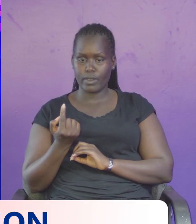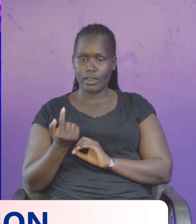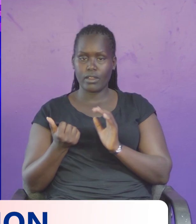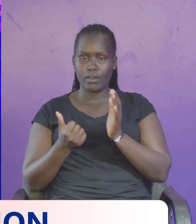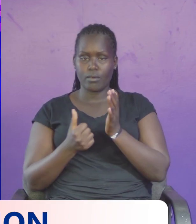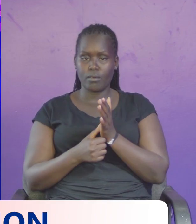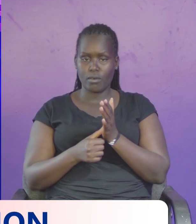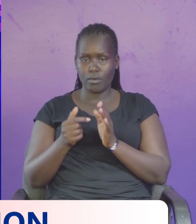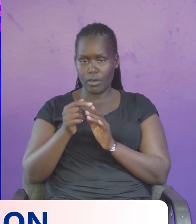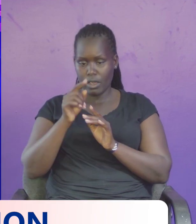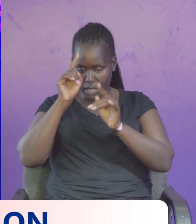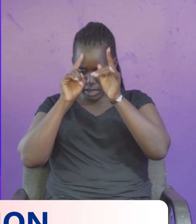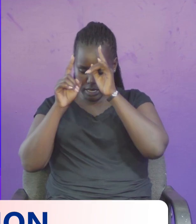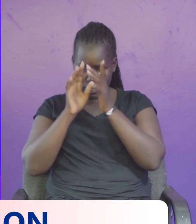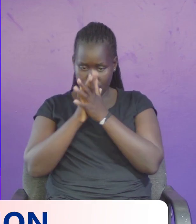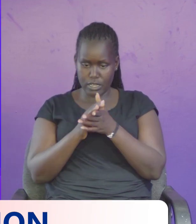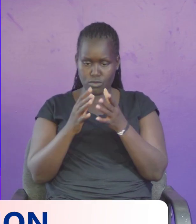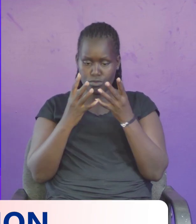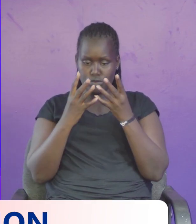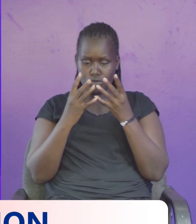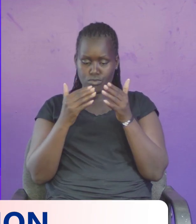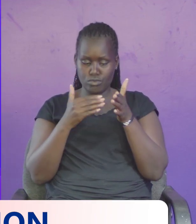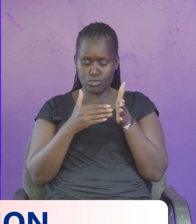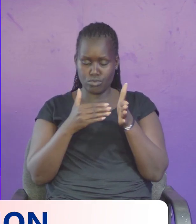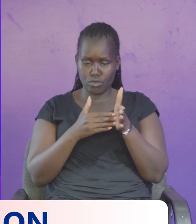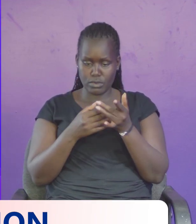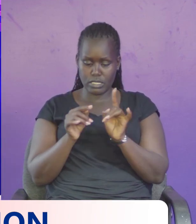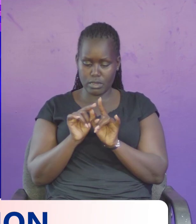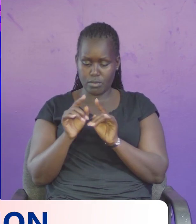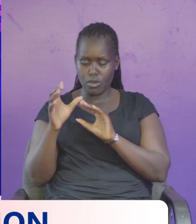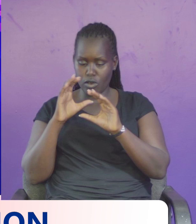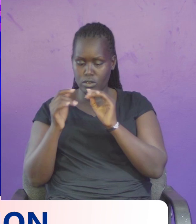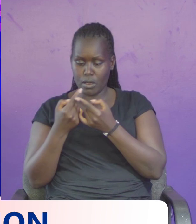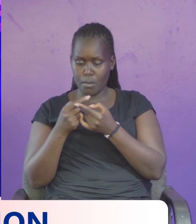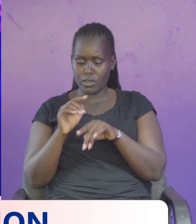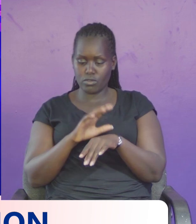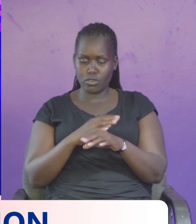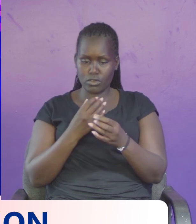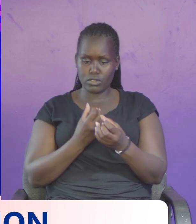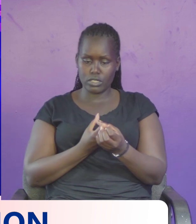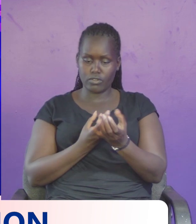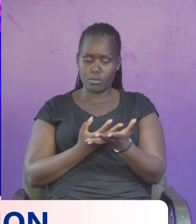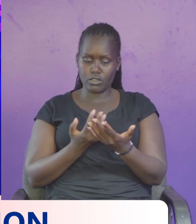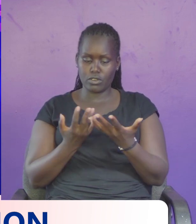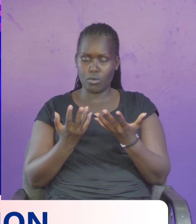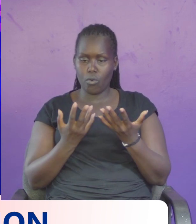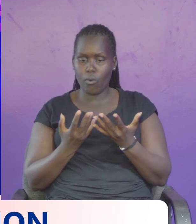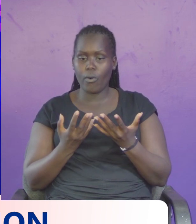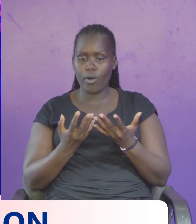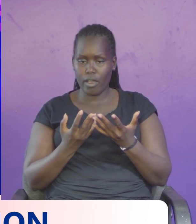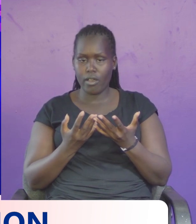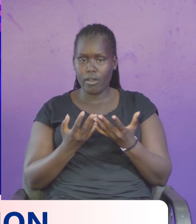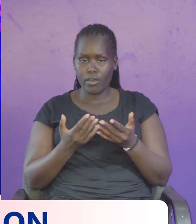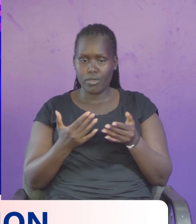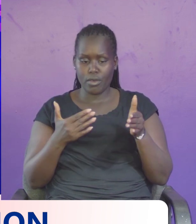was shut down and obviously communication was cut between But we themselves. still got information from that very place where they shut